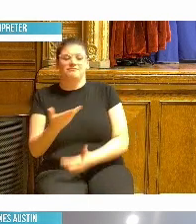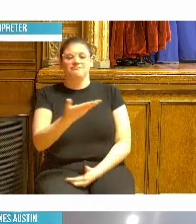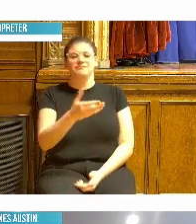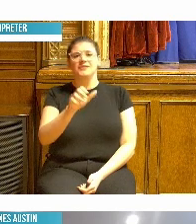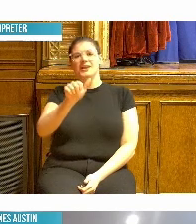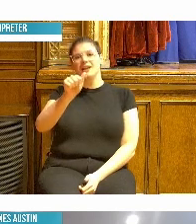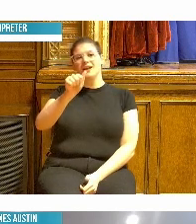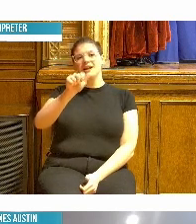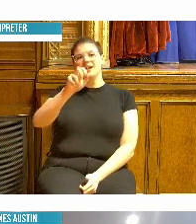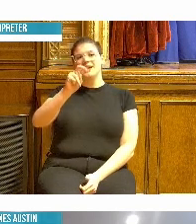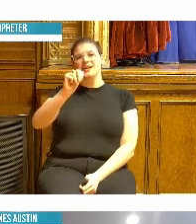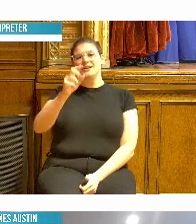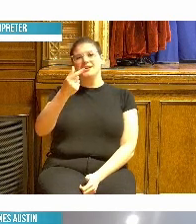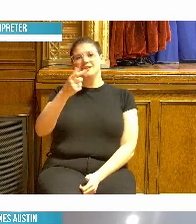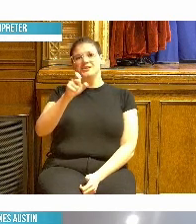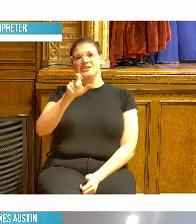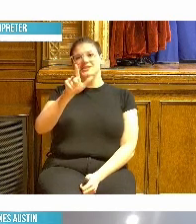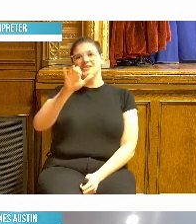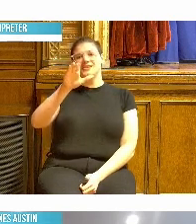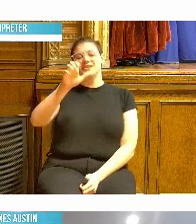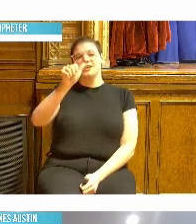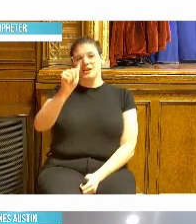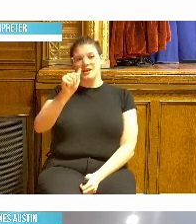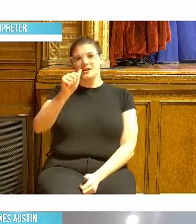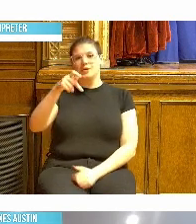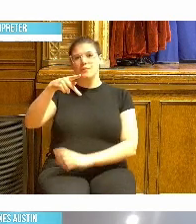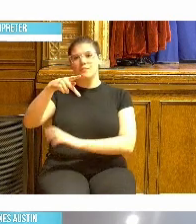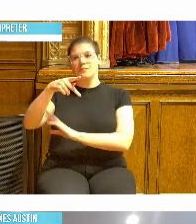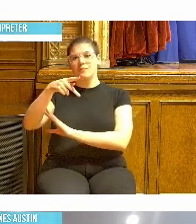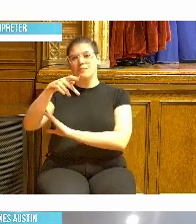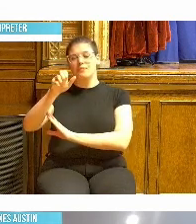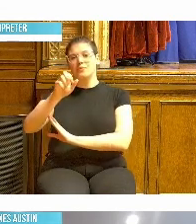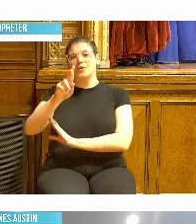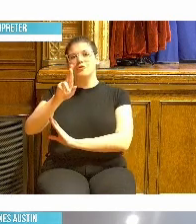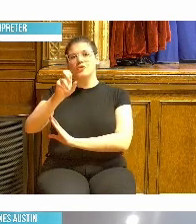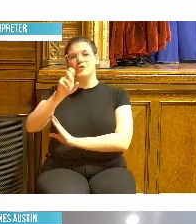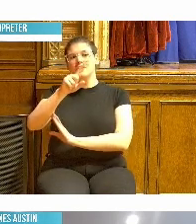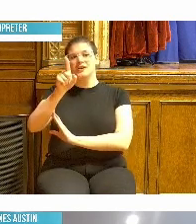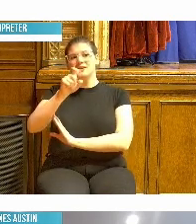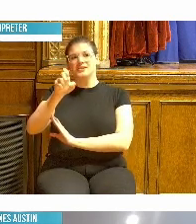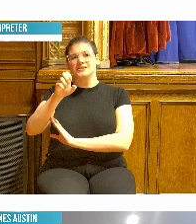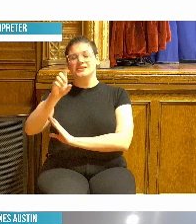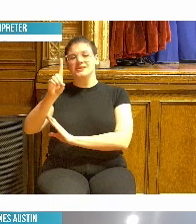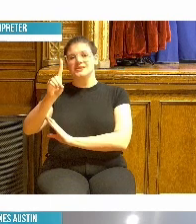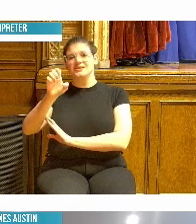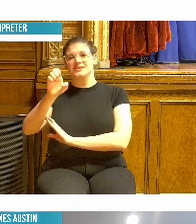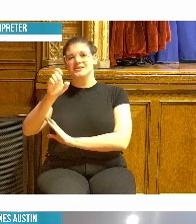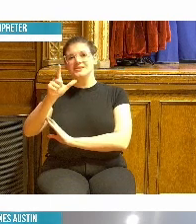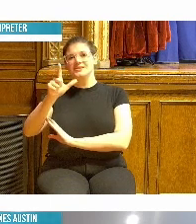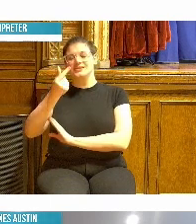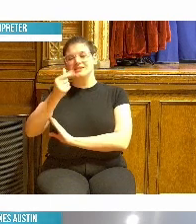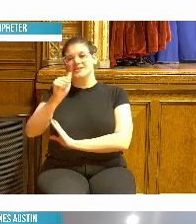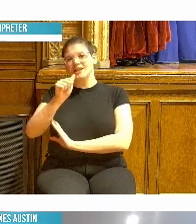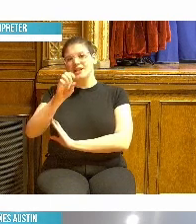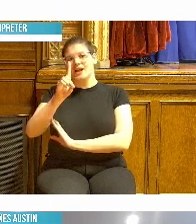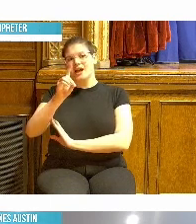Delgado. She is the president and CEO, and we welcome you to provide remarks at the podium.